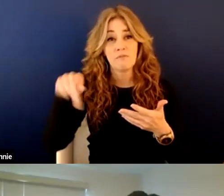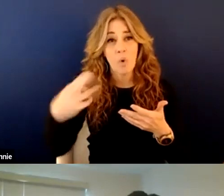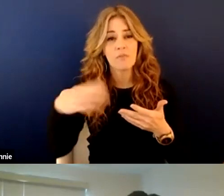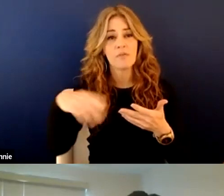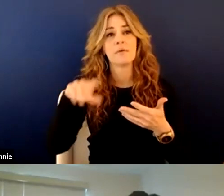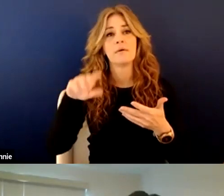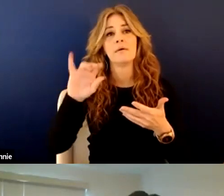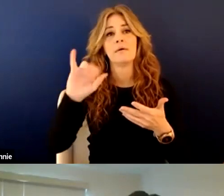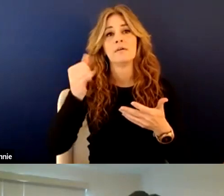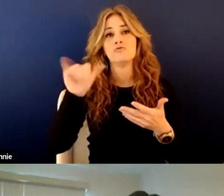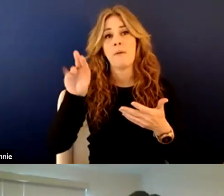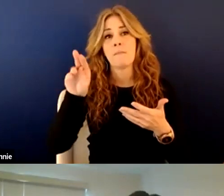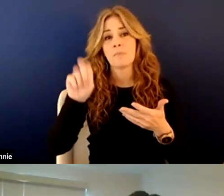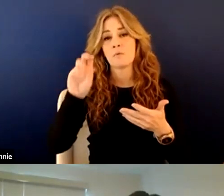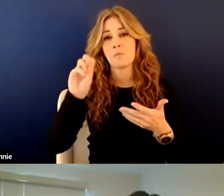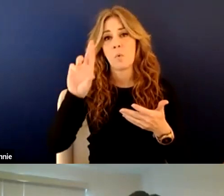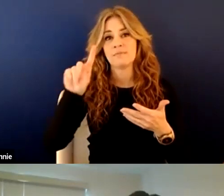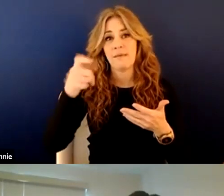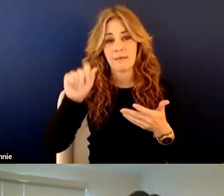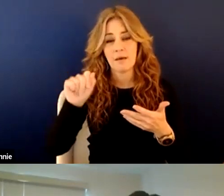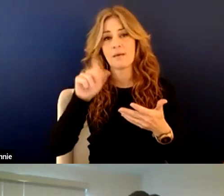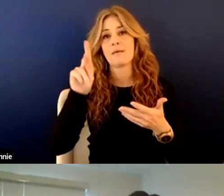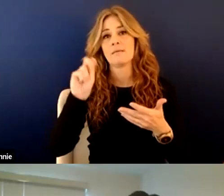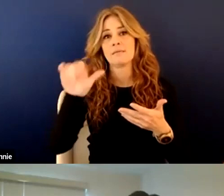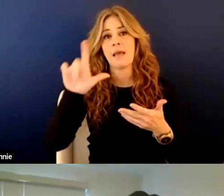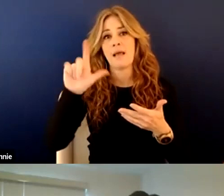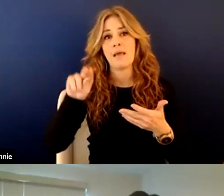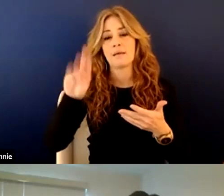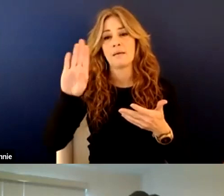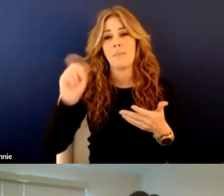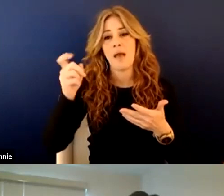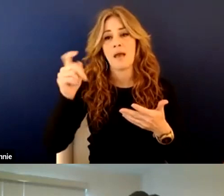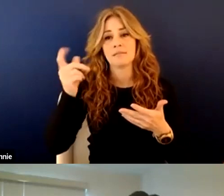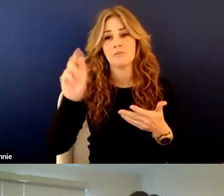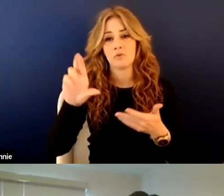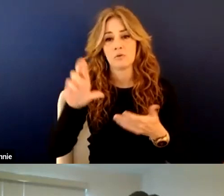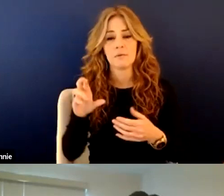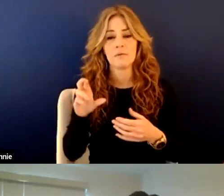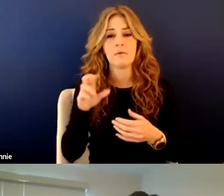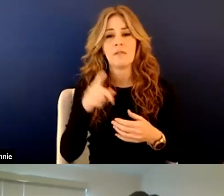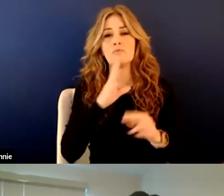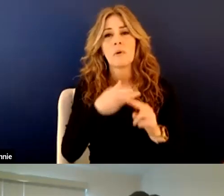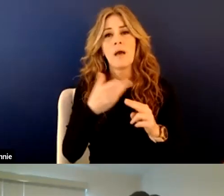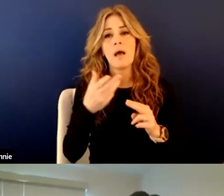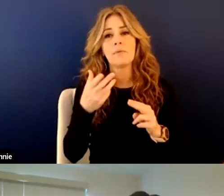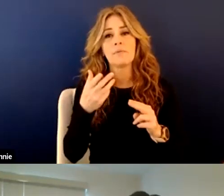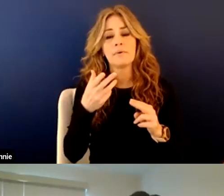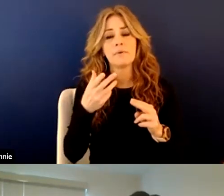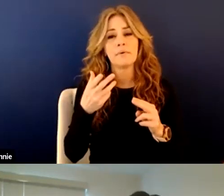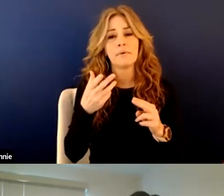last but not least, Kaylan Baxter. Their topic today is Accepted to Assimilate, Implications for